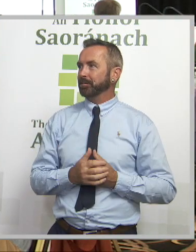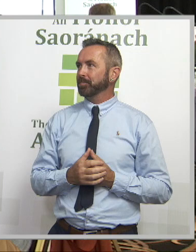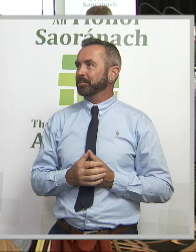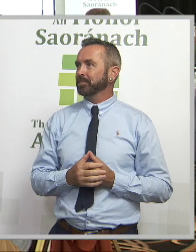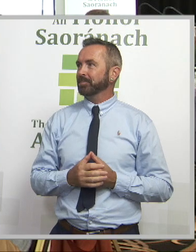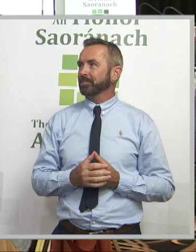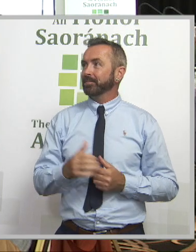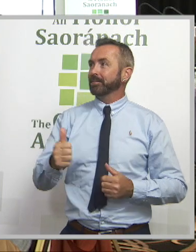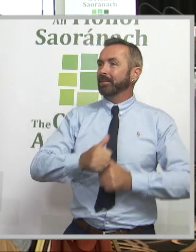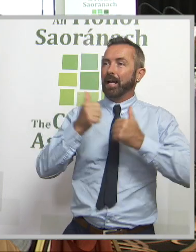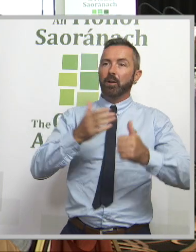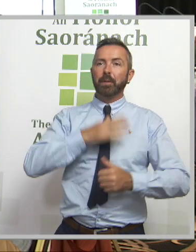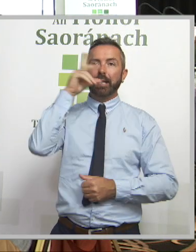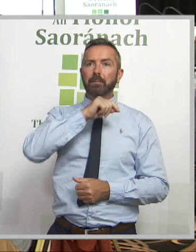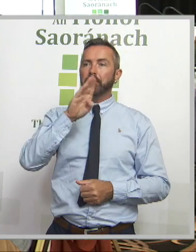How are you, Brendan?